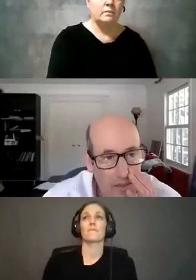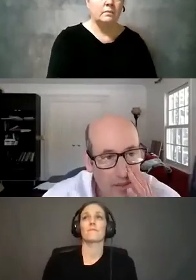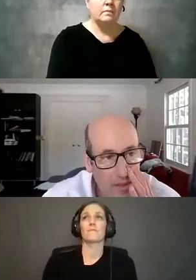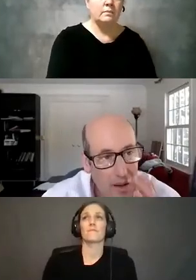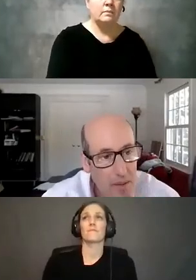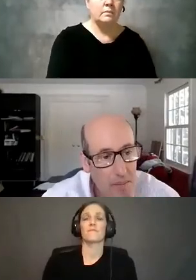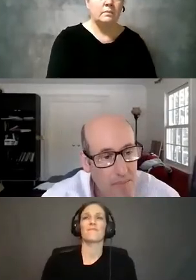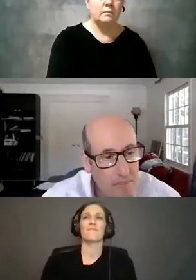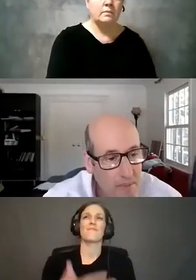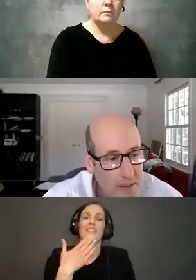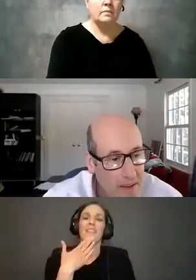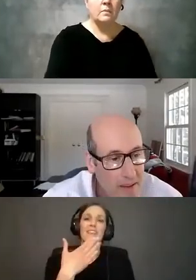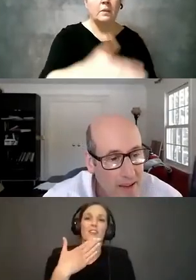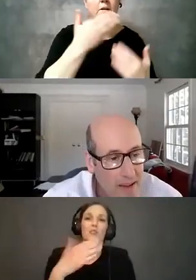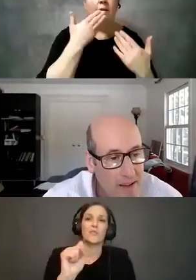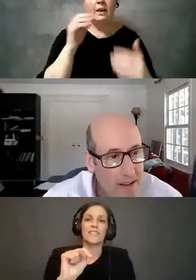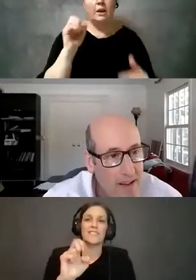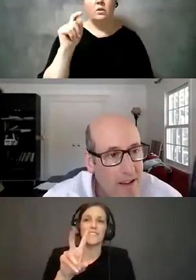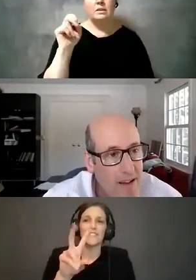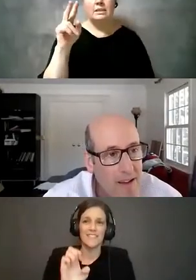Thanks, Steve. I